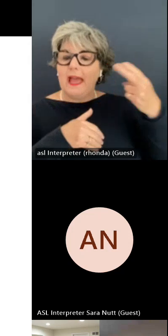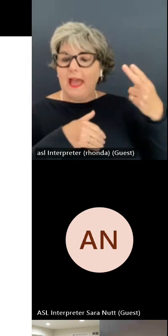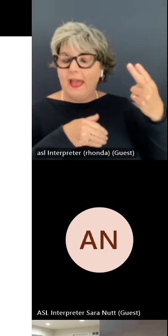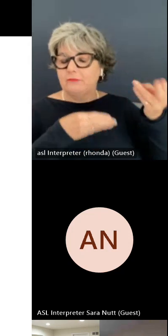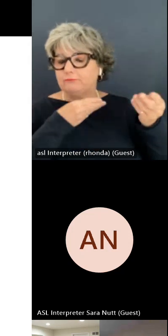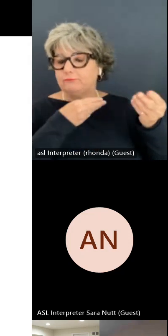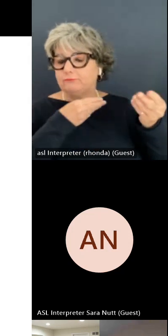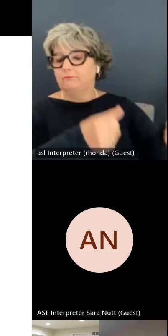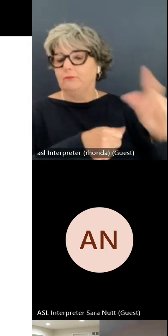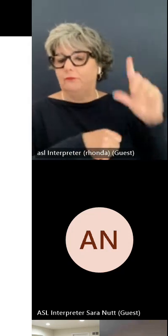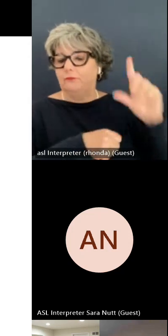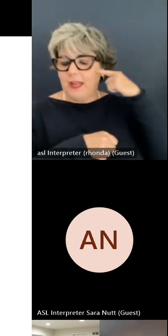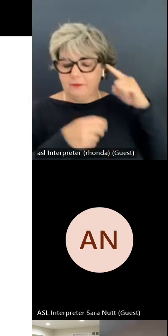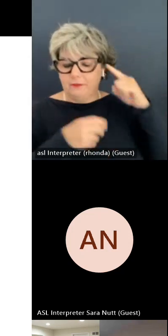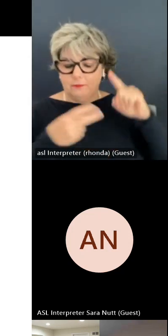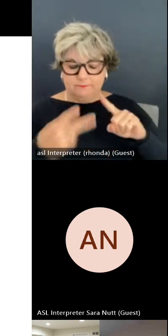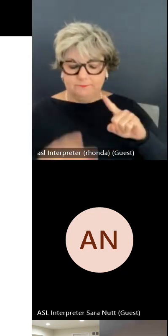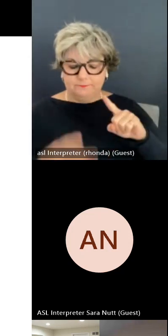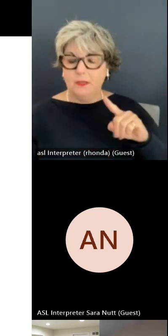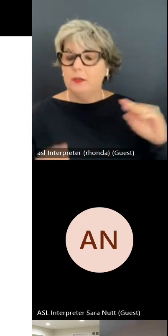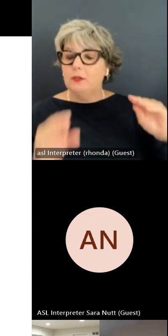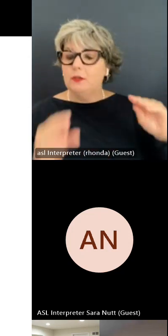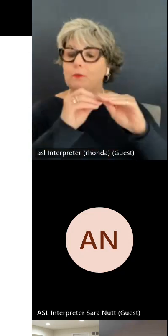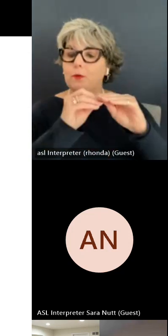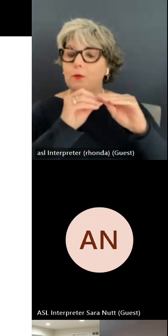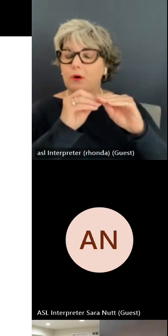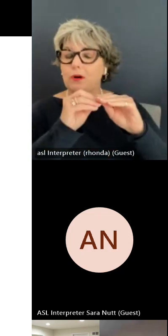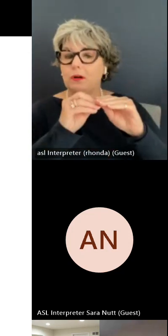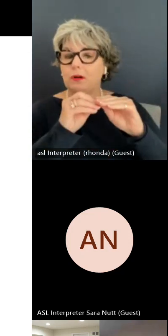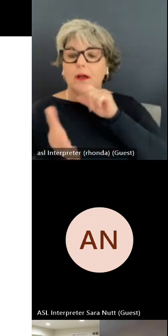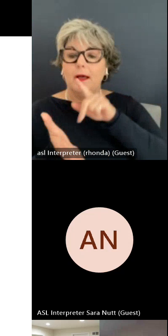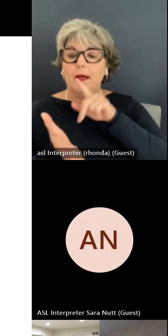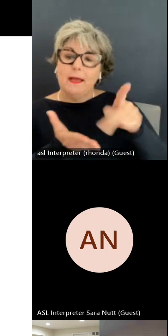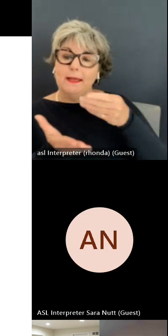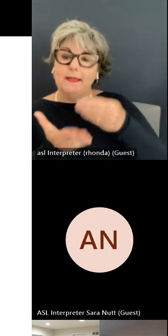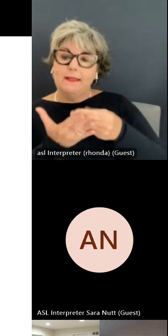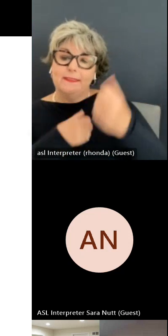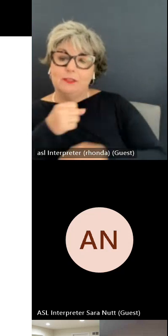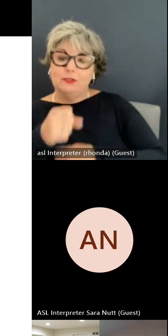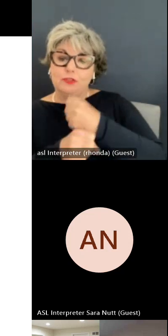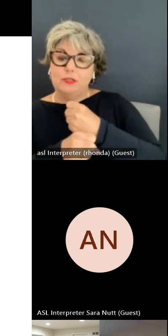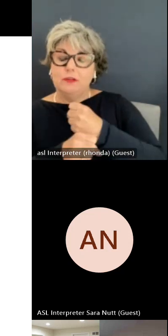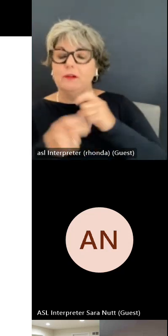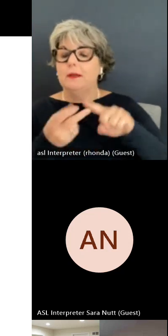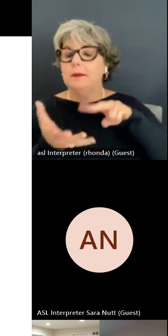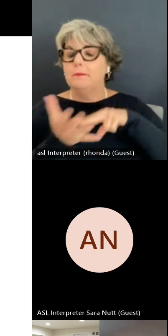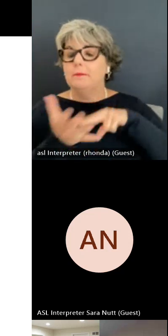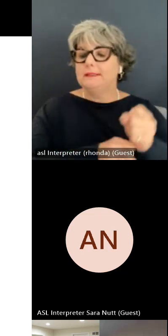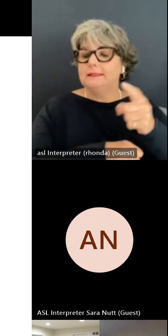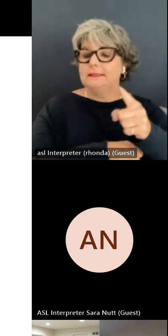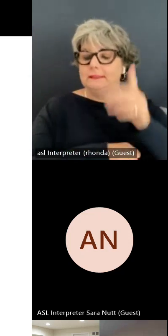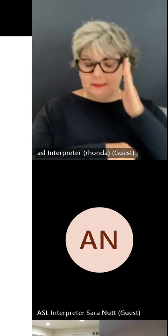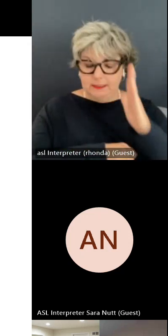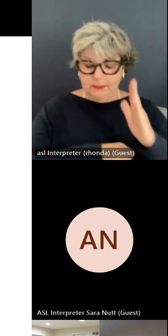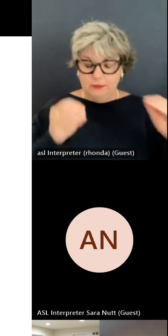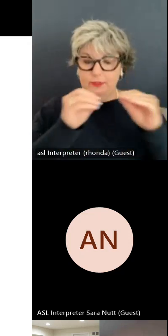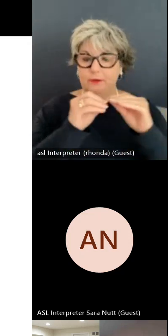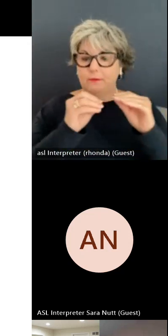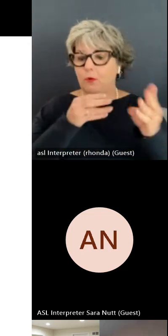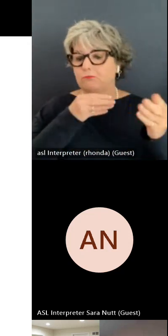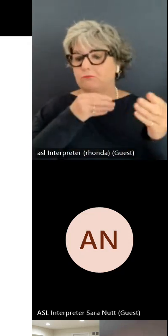of the government, right? So the more unpaid obligations there are this year means that next year they're going to have to put out more